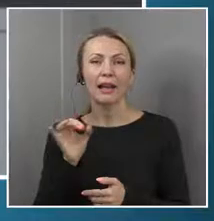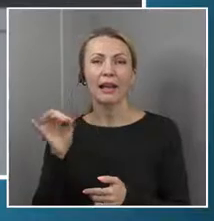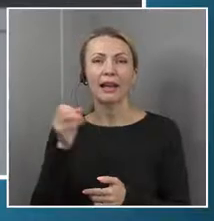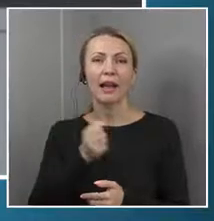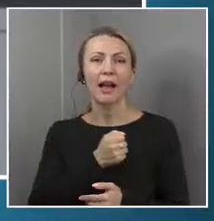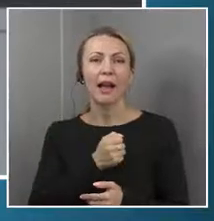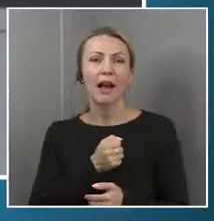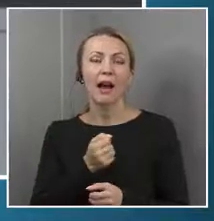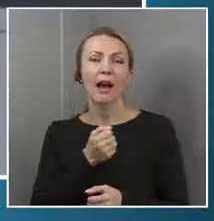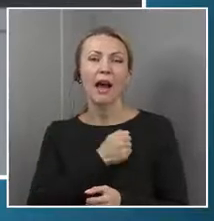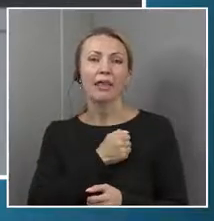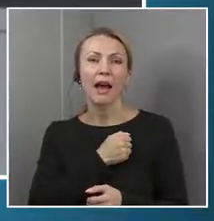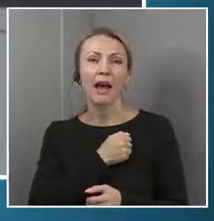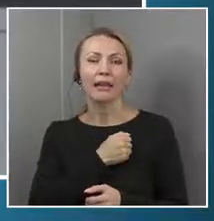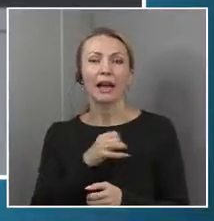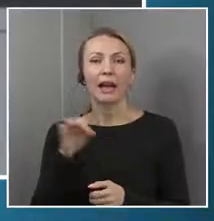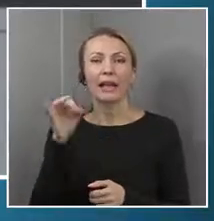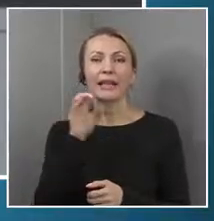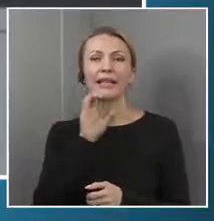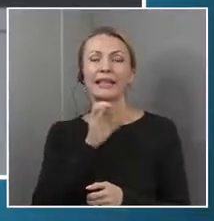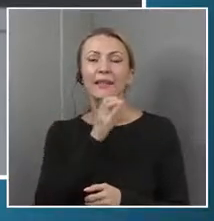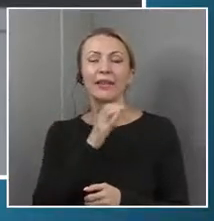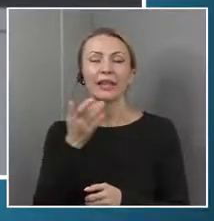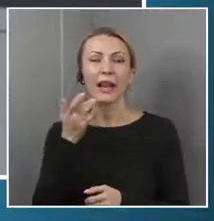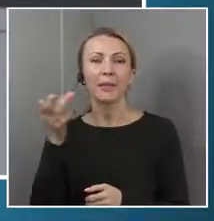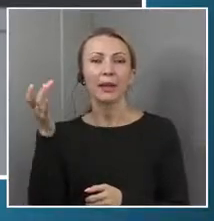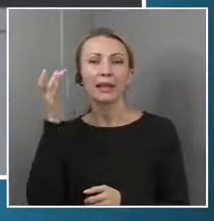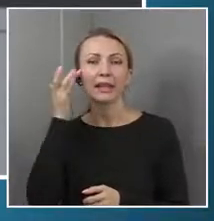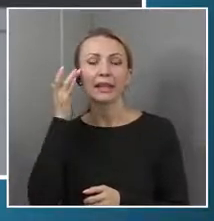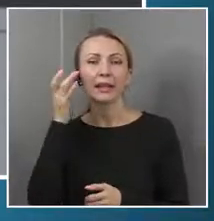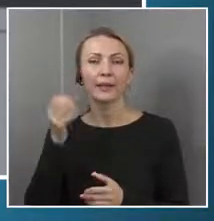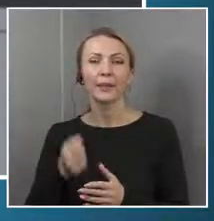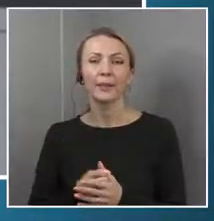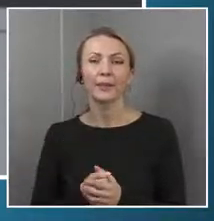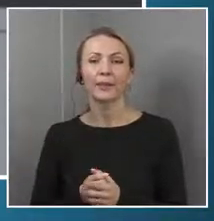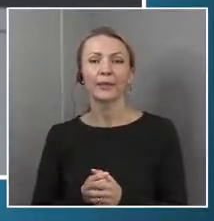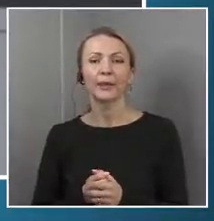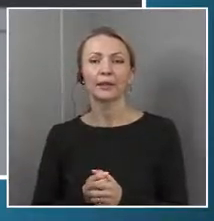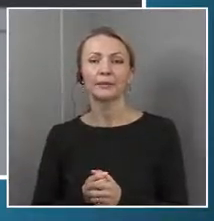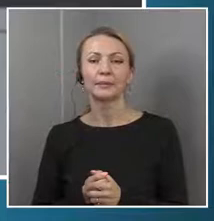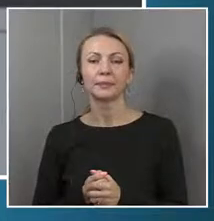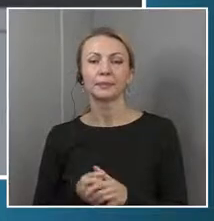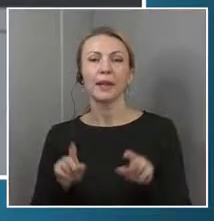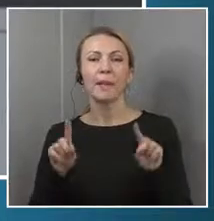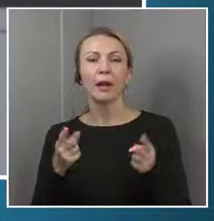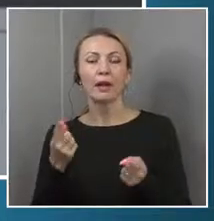Korea, Israel, Canada, Europe, and North America.